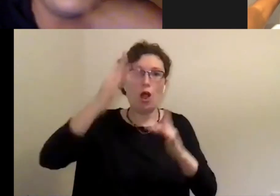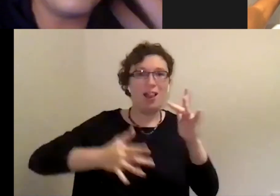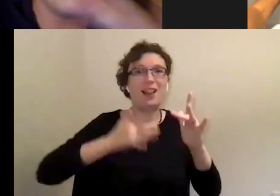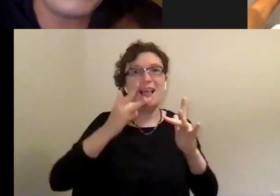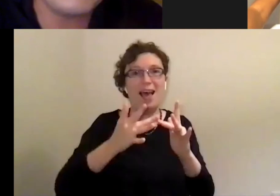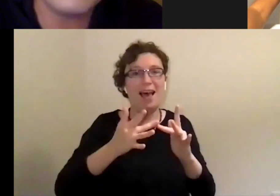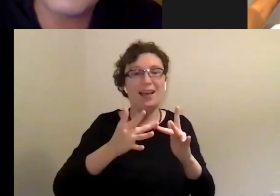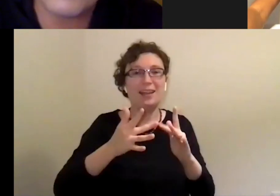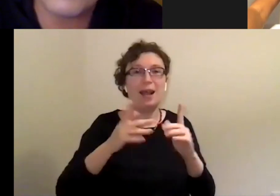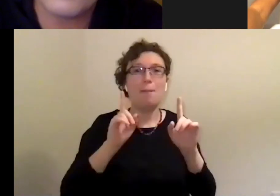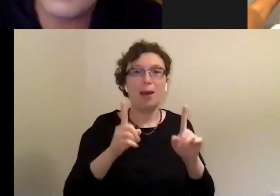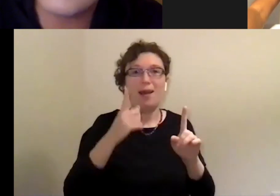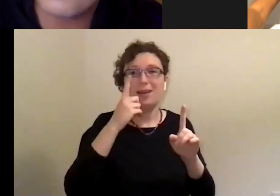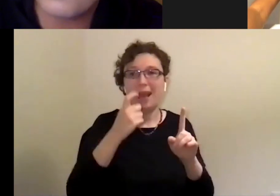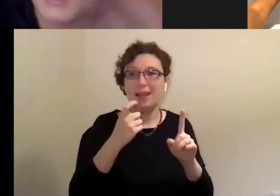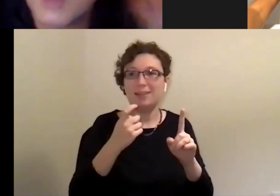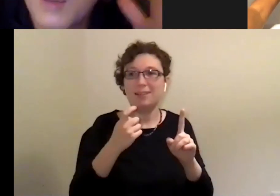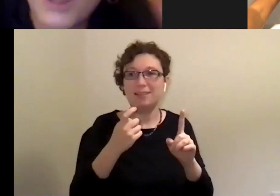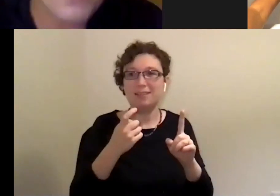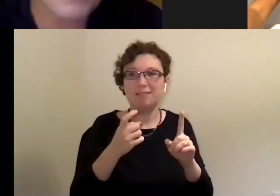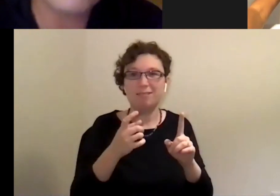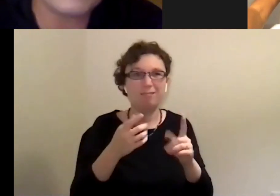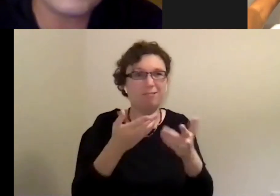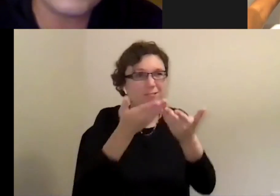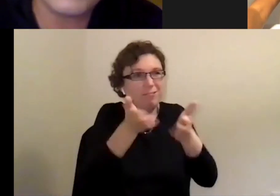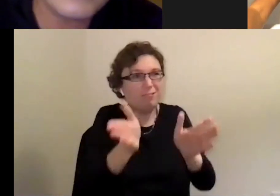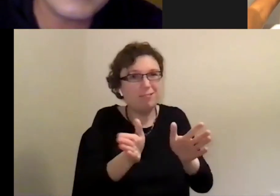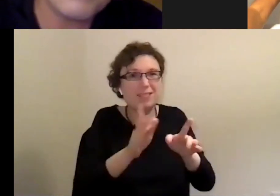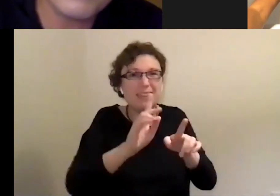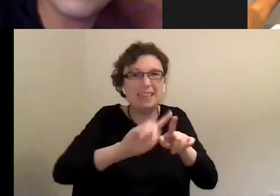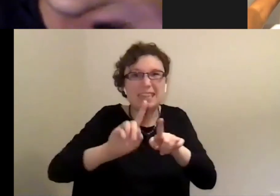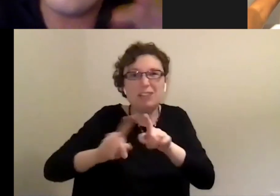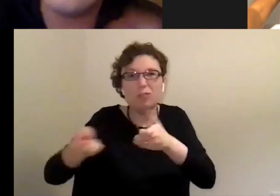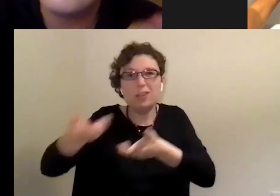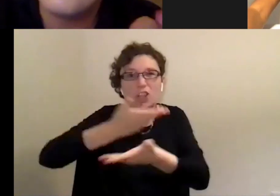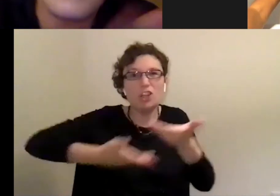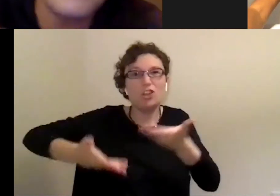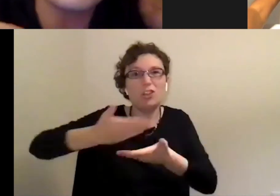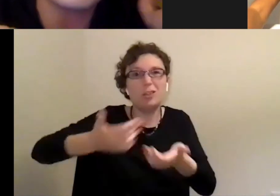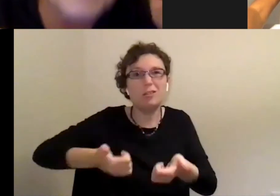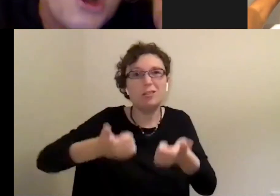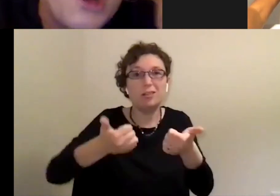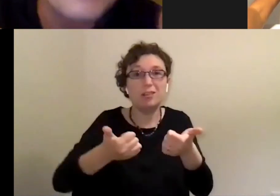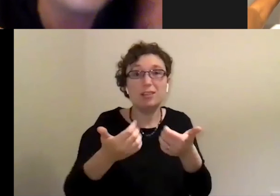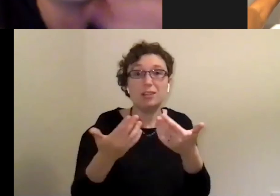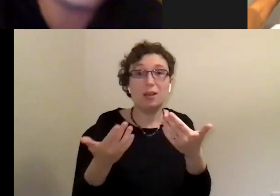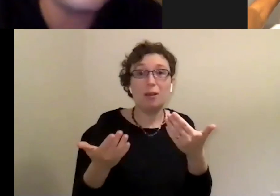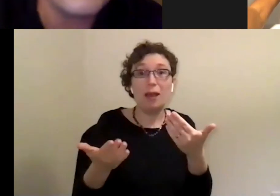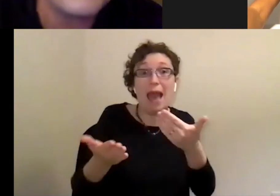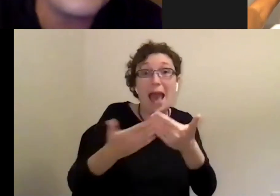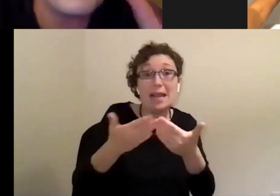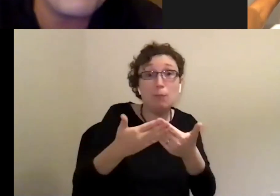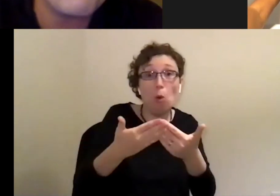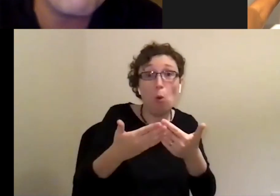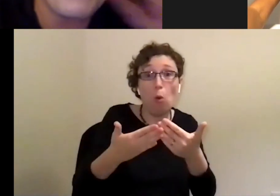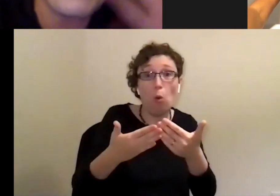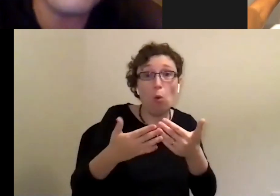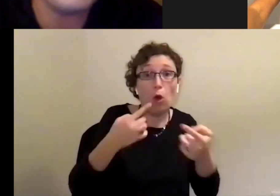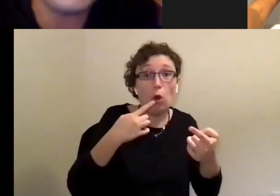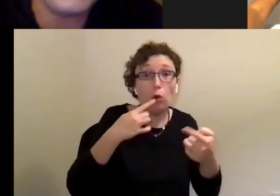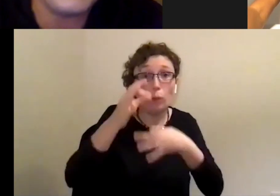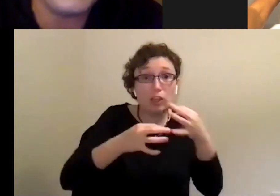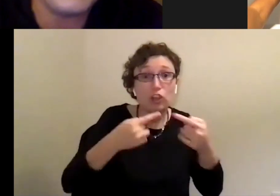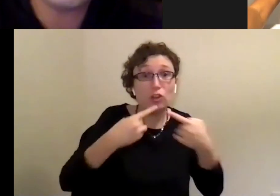in ways. So if you do have questions, obviously, Maia's a big star, so you can get in touch with Maia